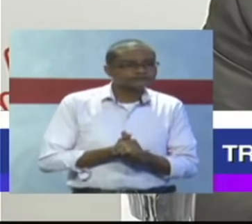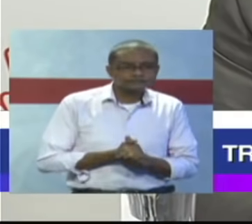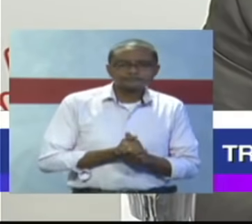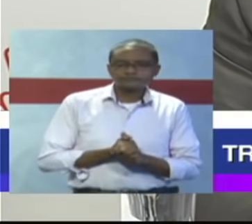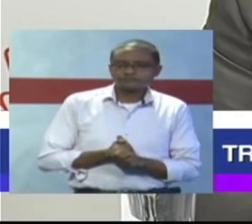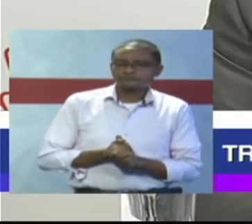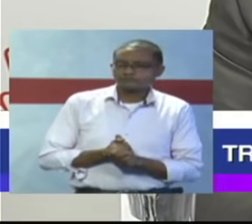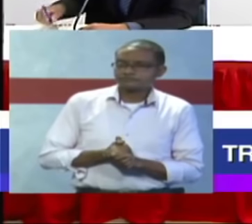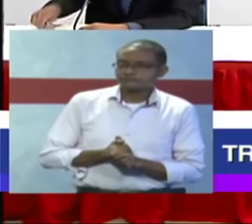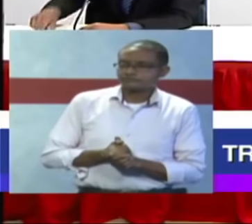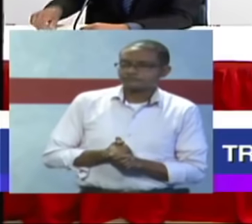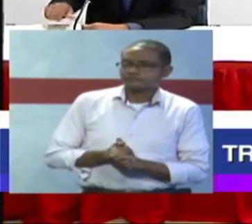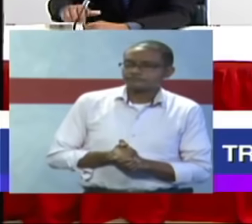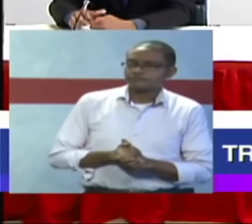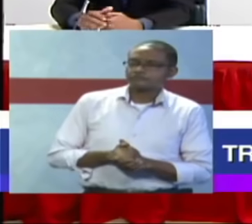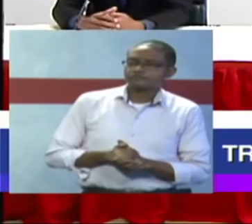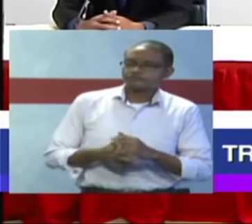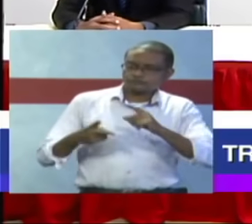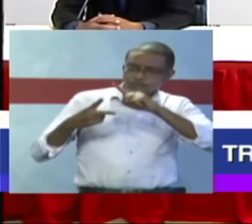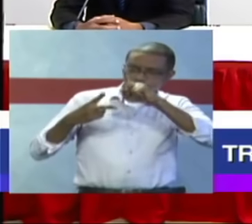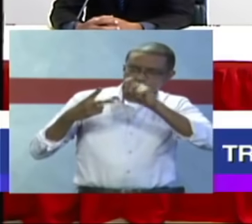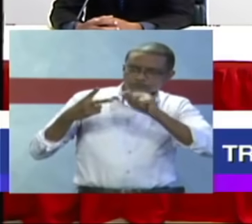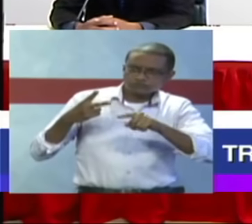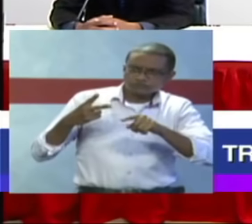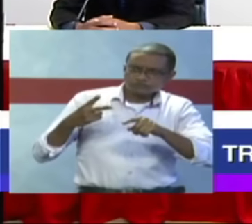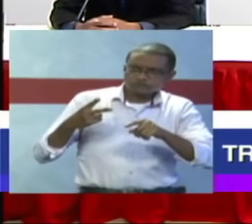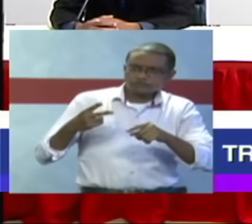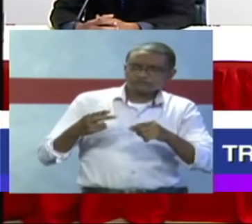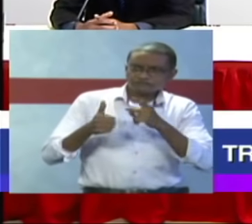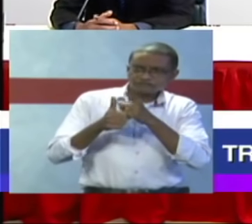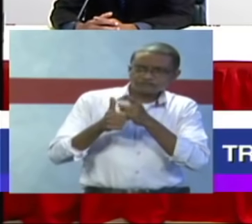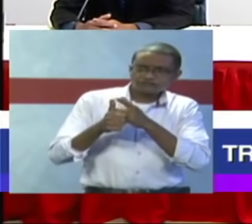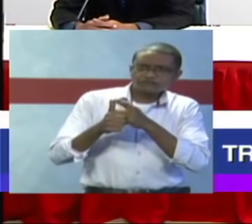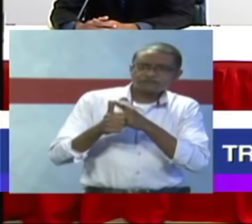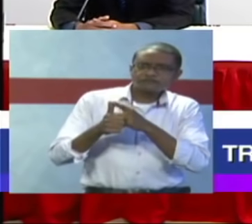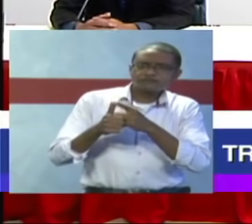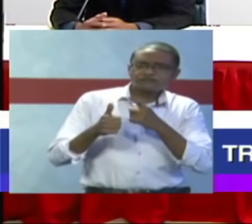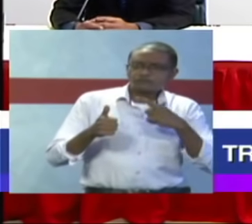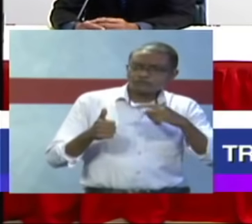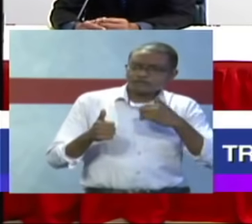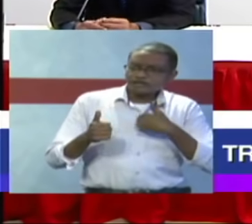two questions are for Dr. Hines. Dr. Hines, first question, we have a lot of